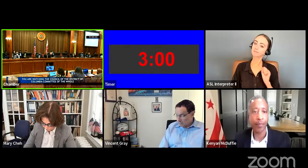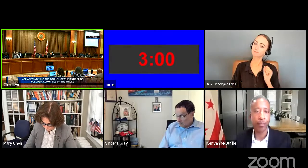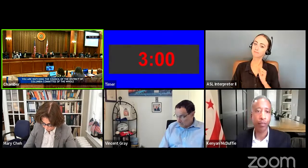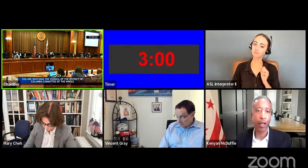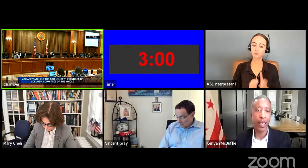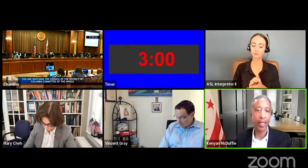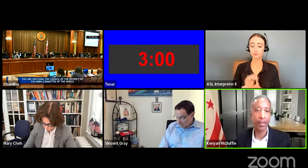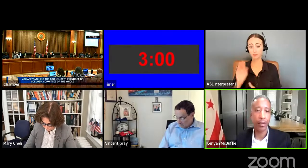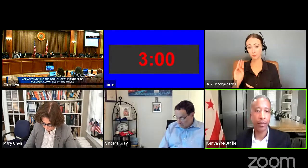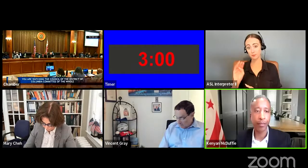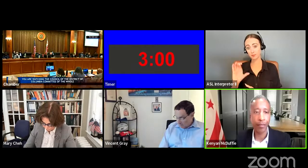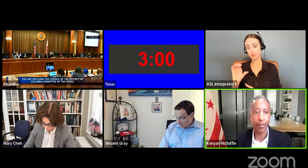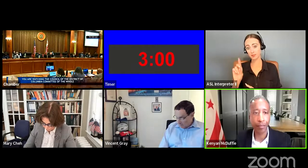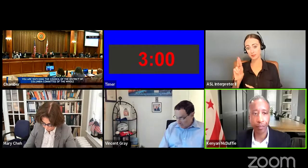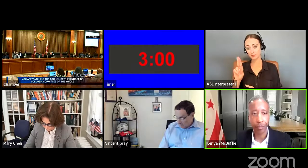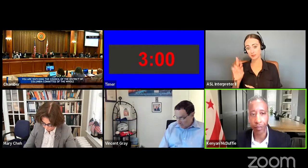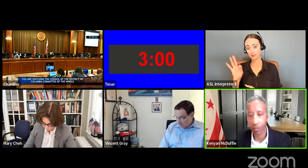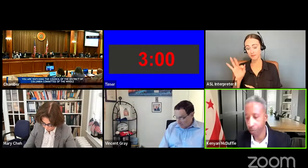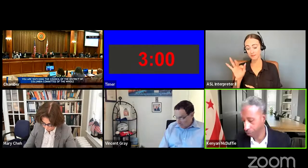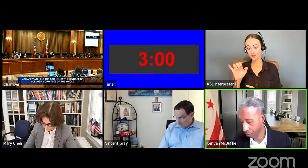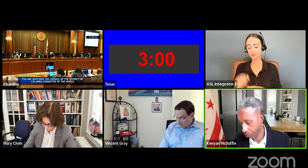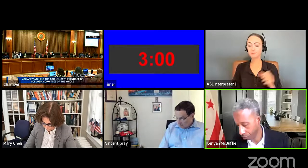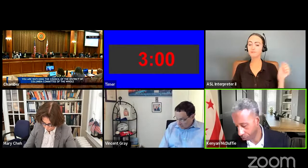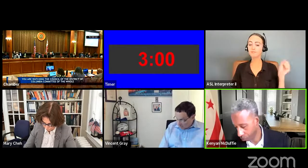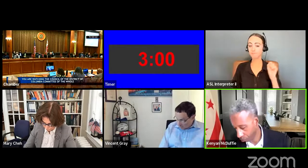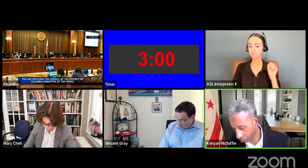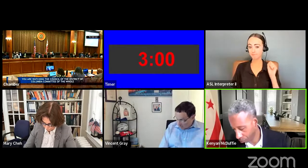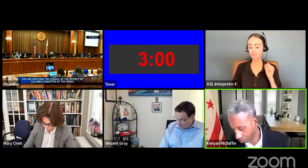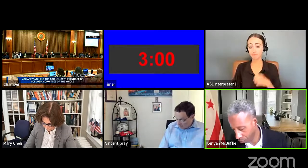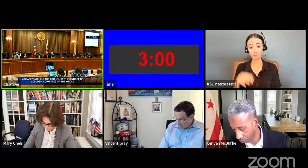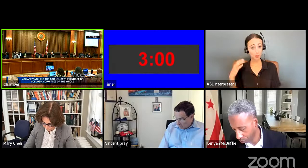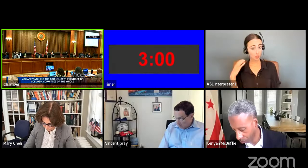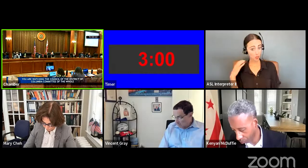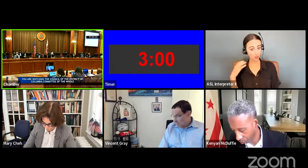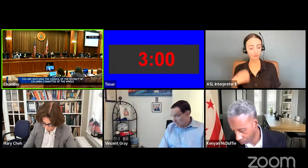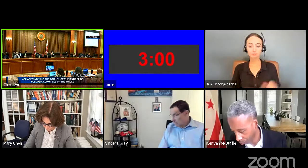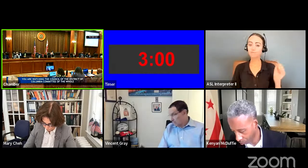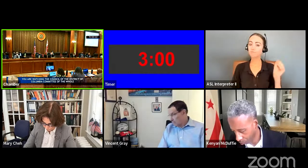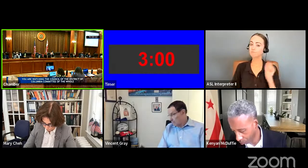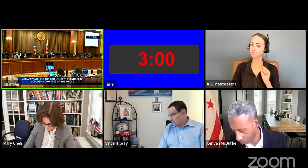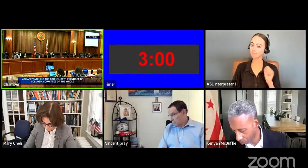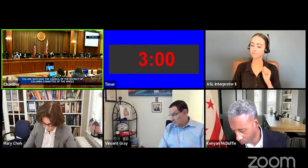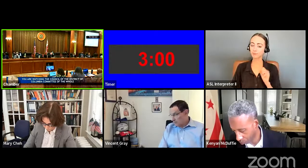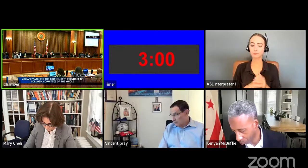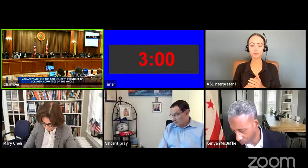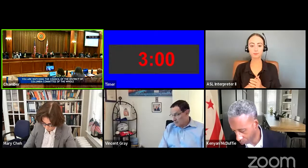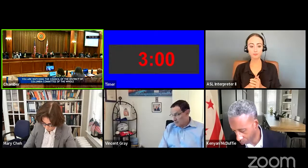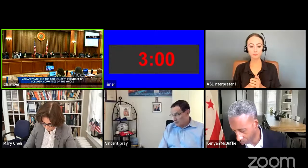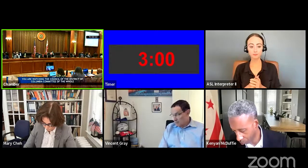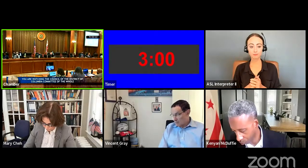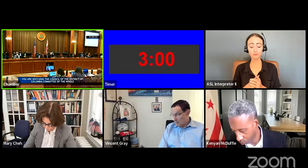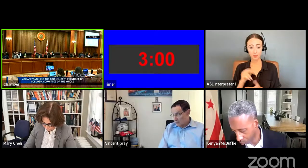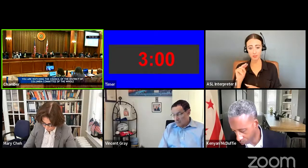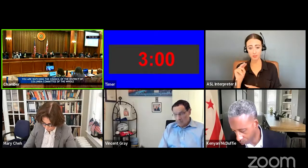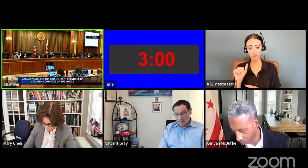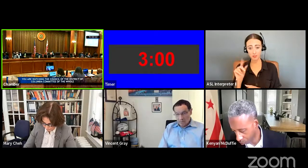Councilmember McDuffie. Yes. Councilmember McDuffie votes yes. Chairman Mendelson. Yes. Chairman Mendelson votes yes. Councilmember Nadeau.